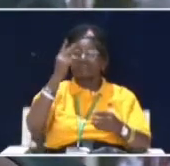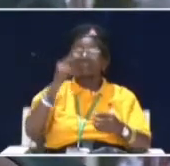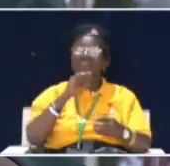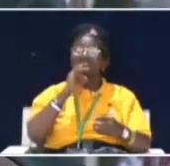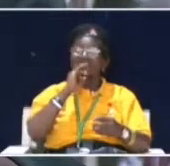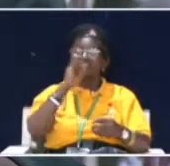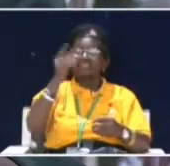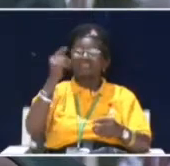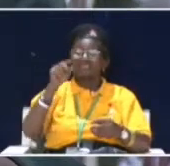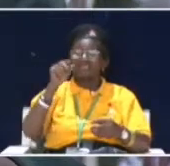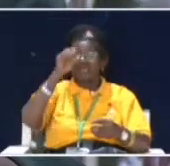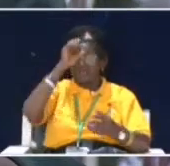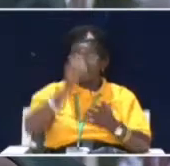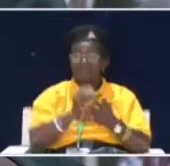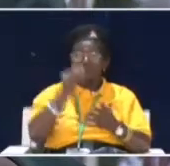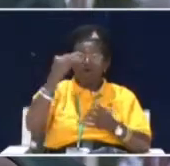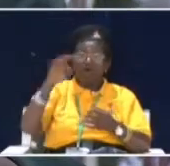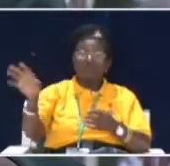ni àwòrán orí rẹ.